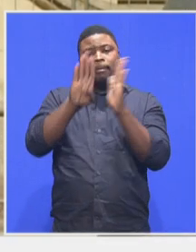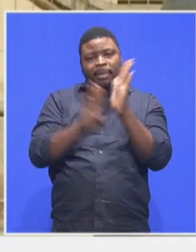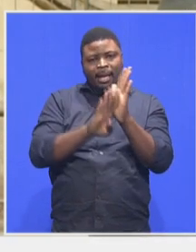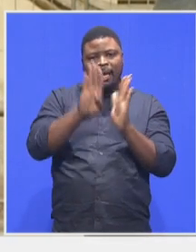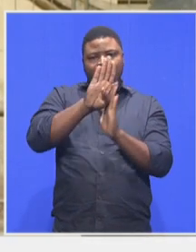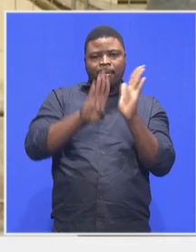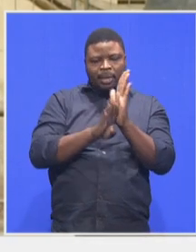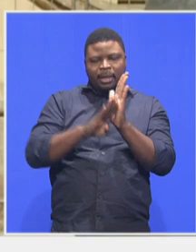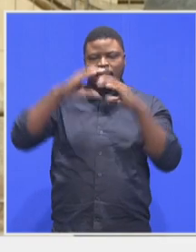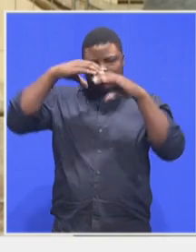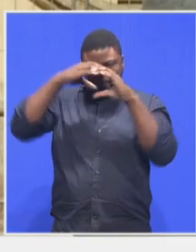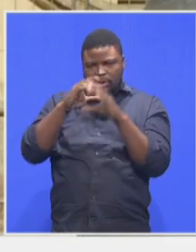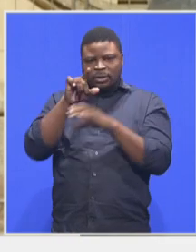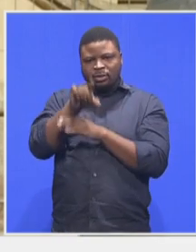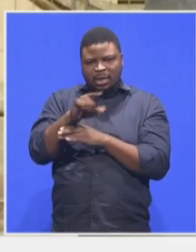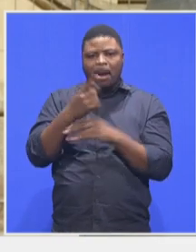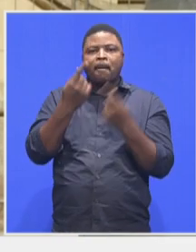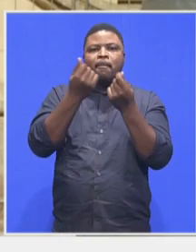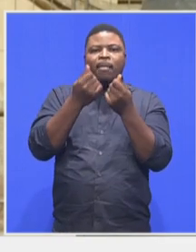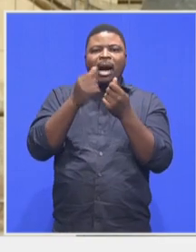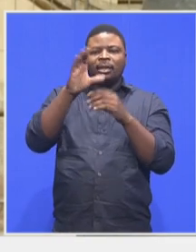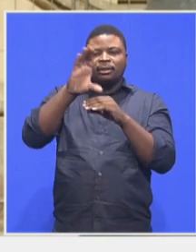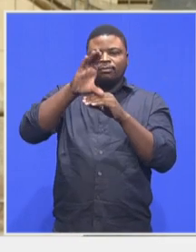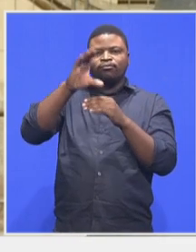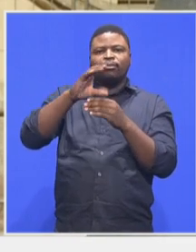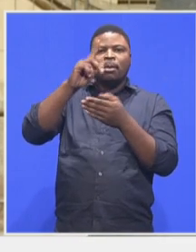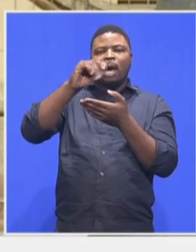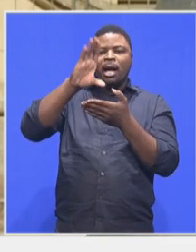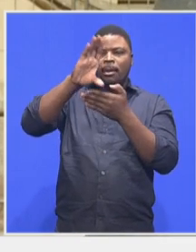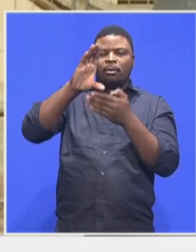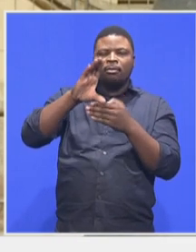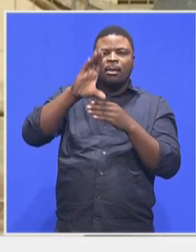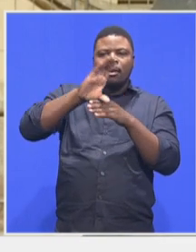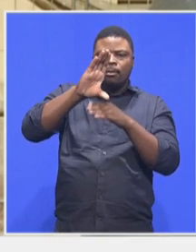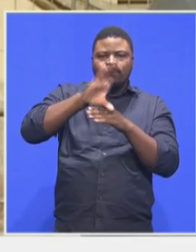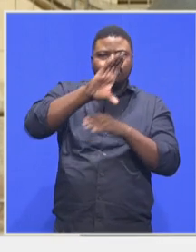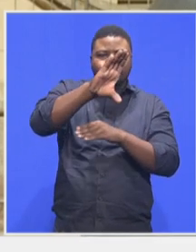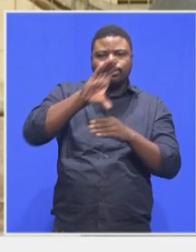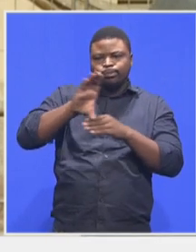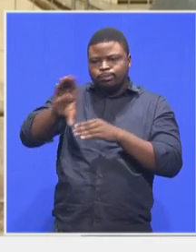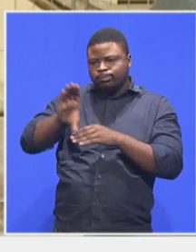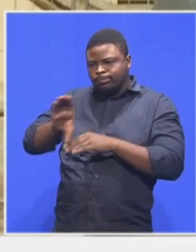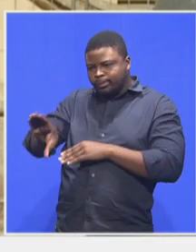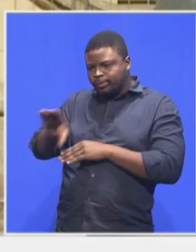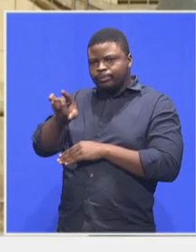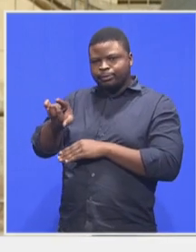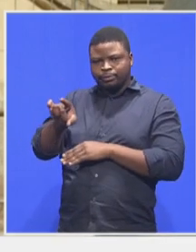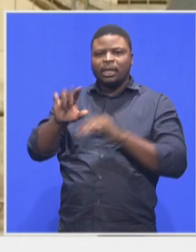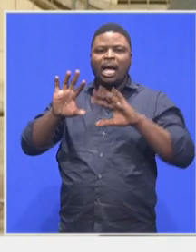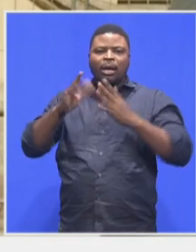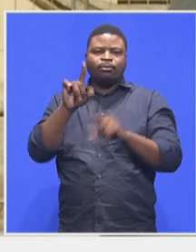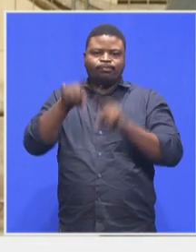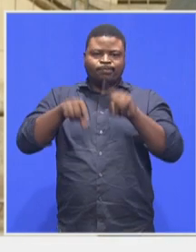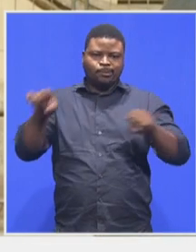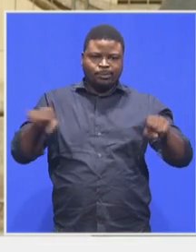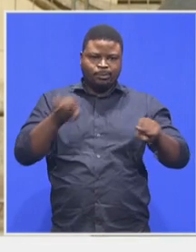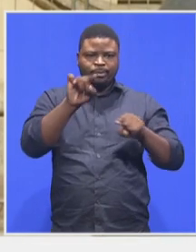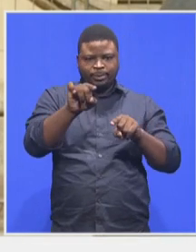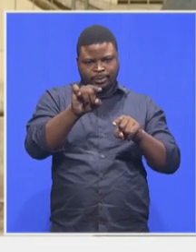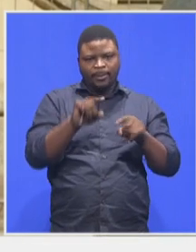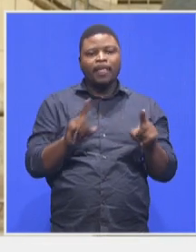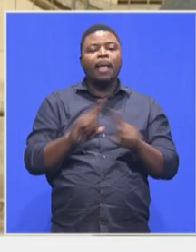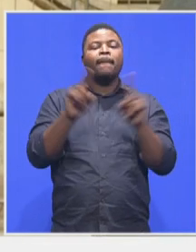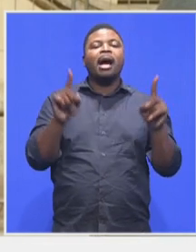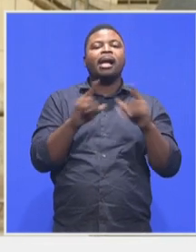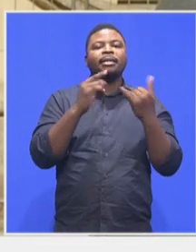the allocation of money amongst different departments and institutions. So the budget as it is